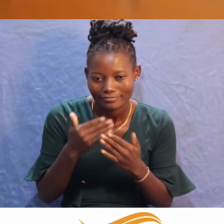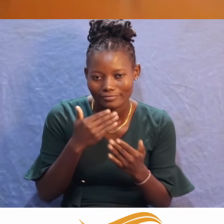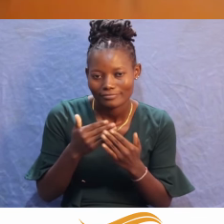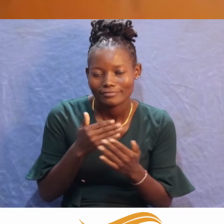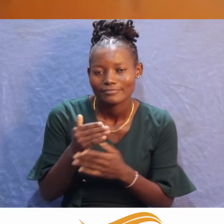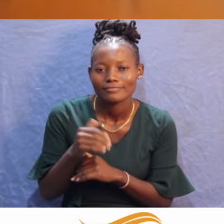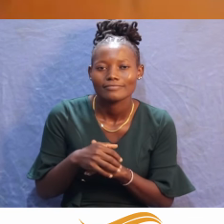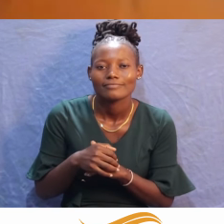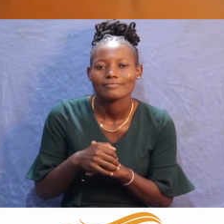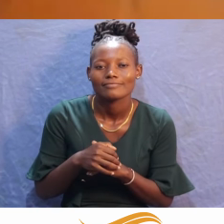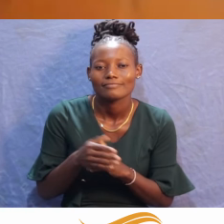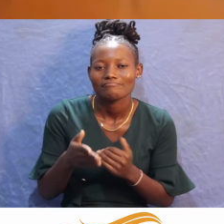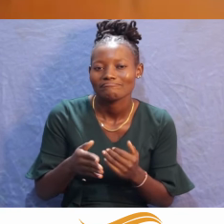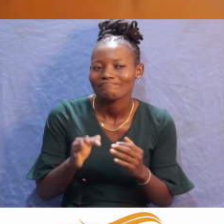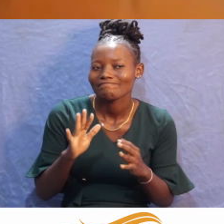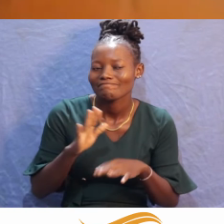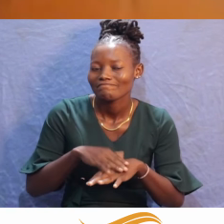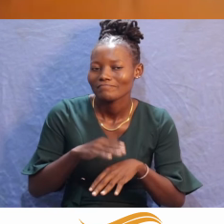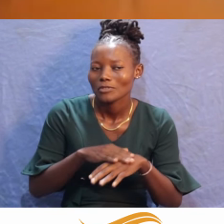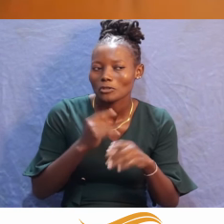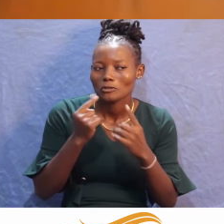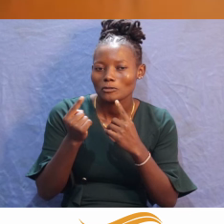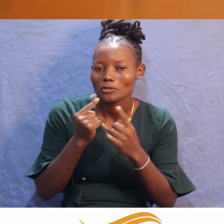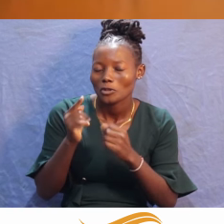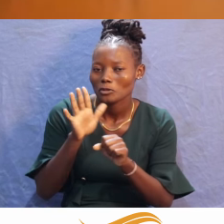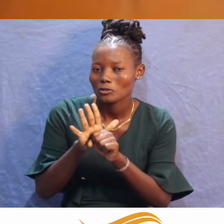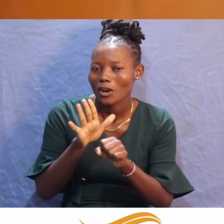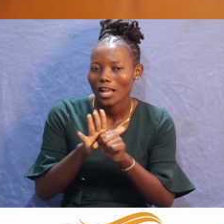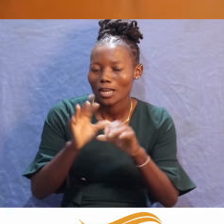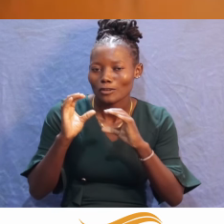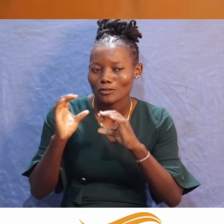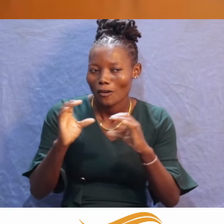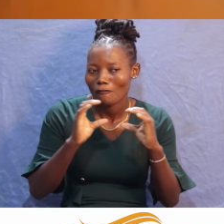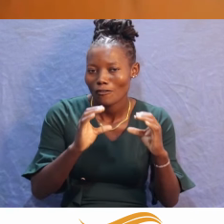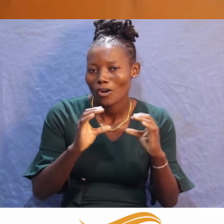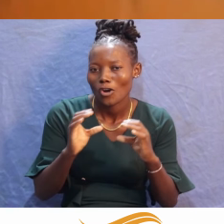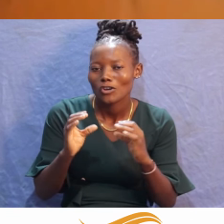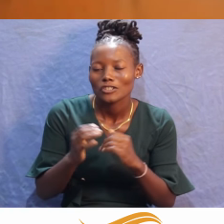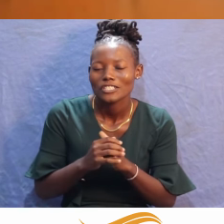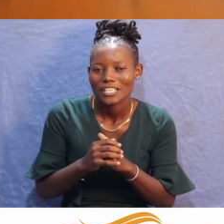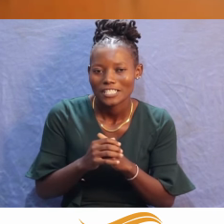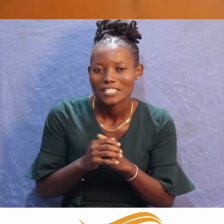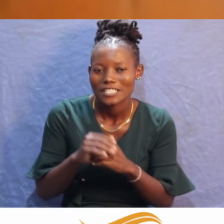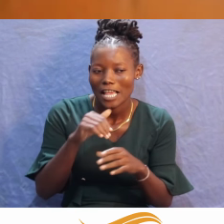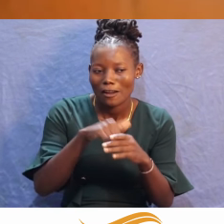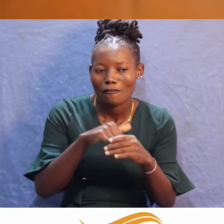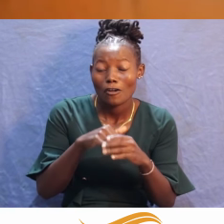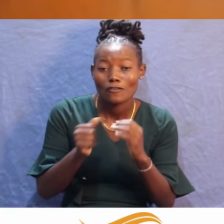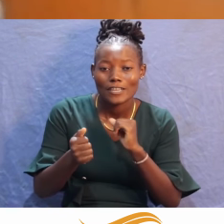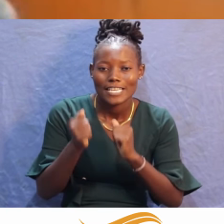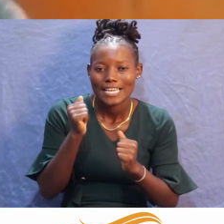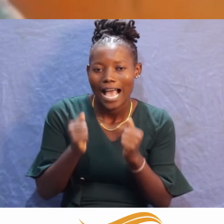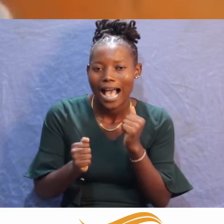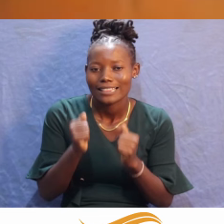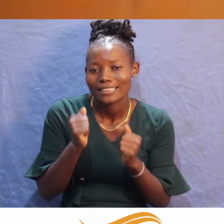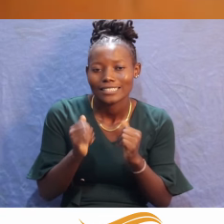is really an honor to speak to this many coaches and both the folks that are involved in athletics